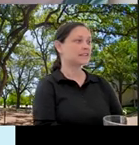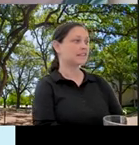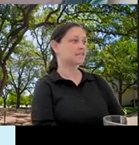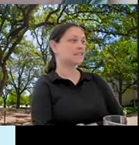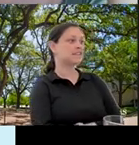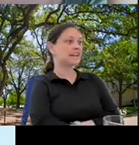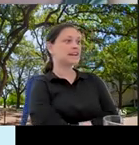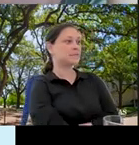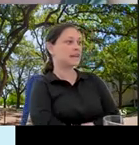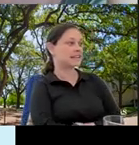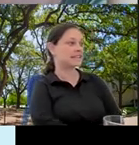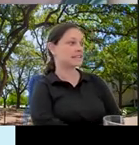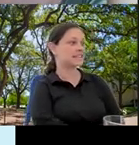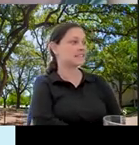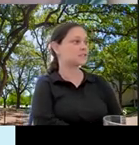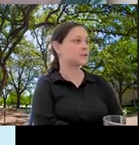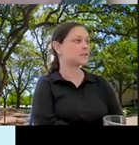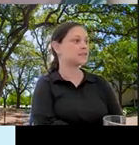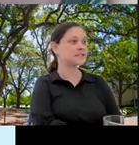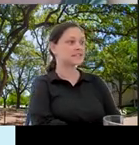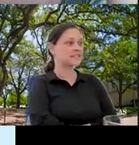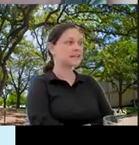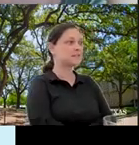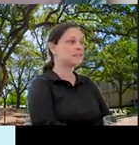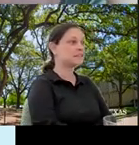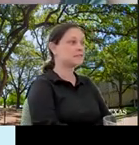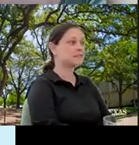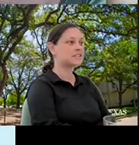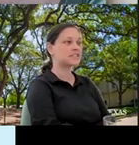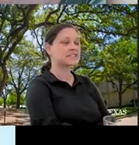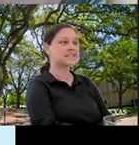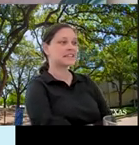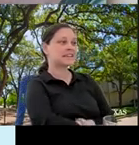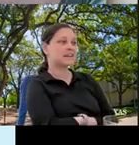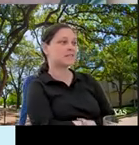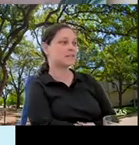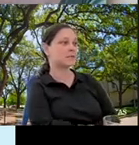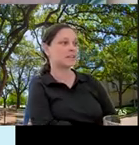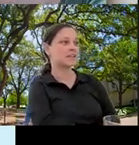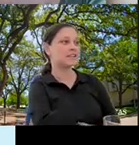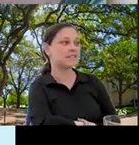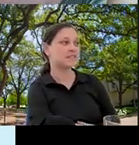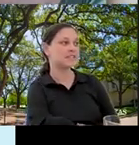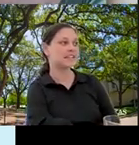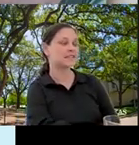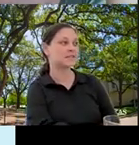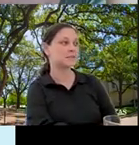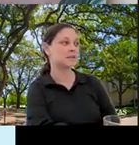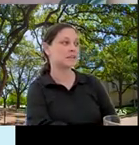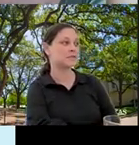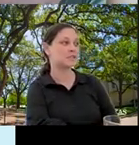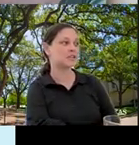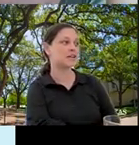Number 11, access to screeners, timely interventions available at all levels,